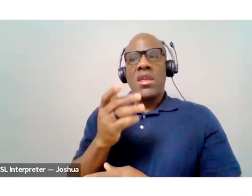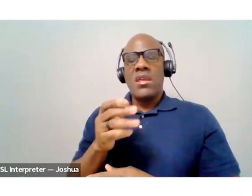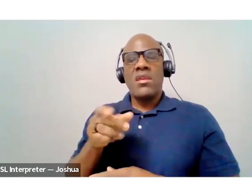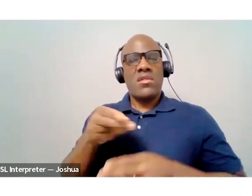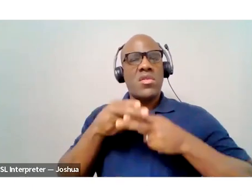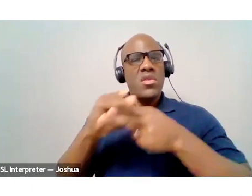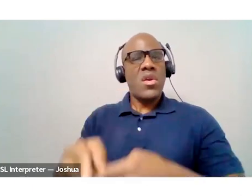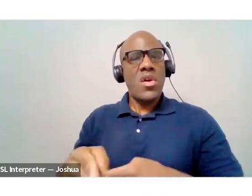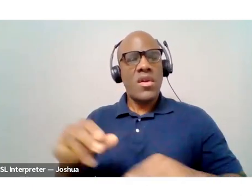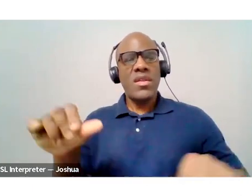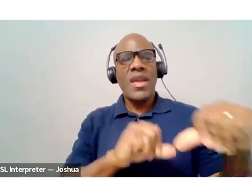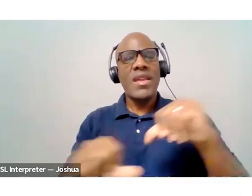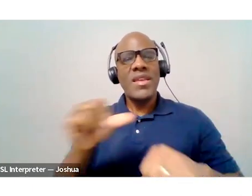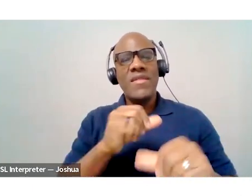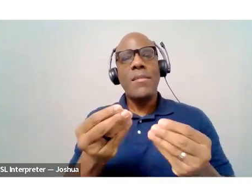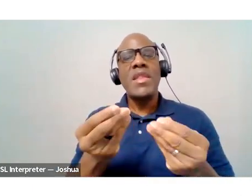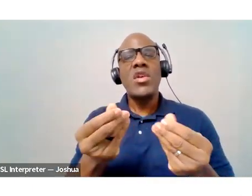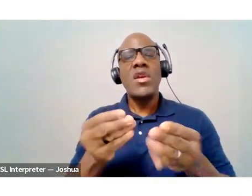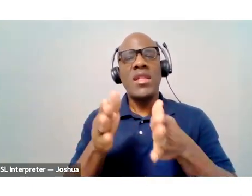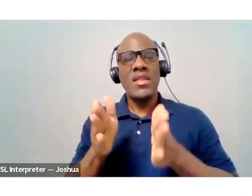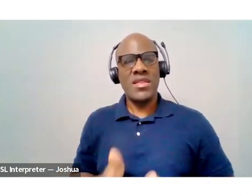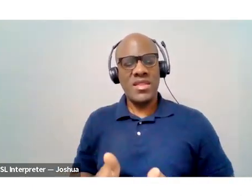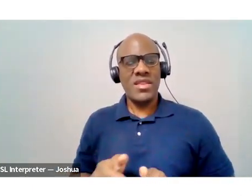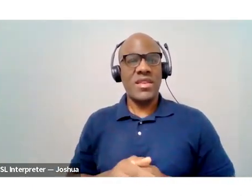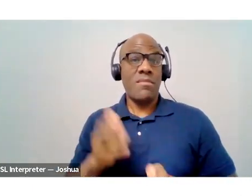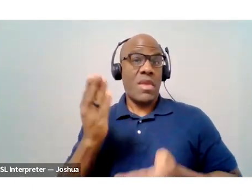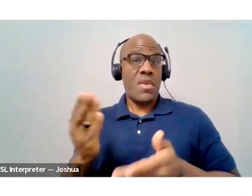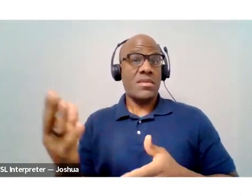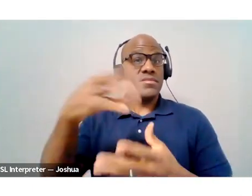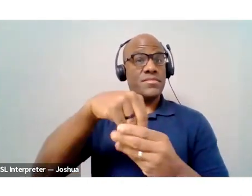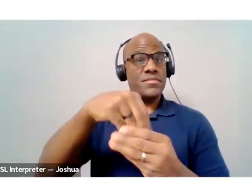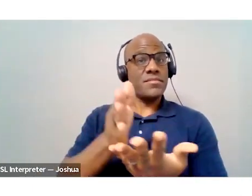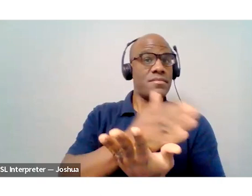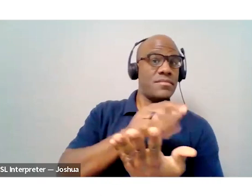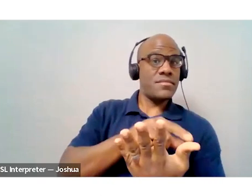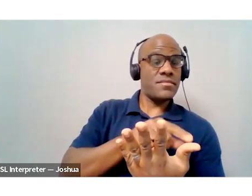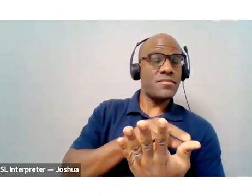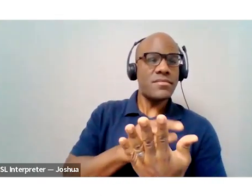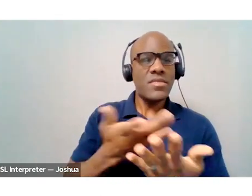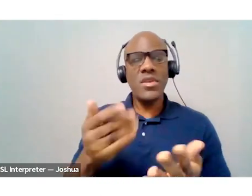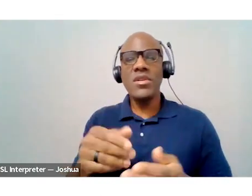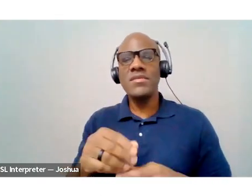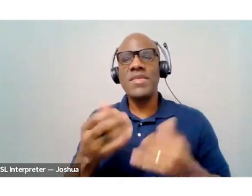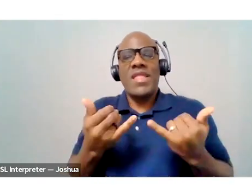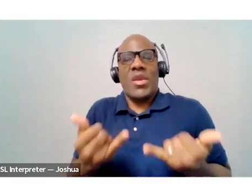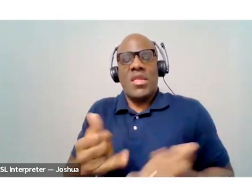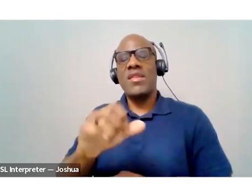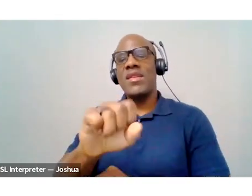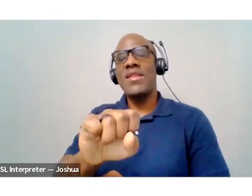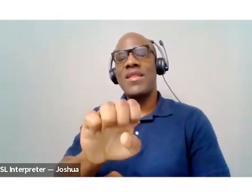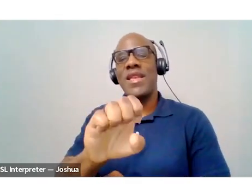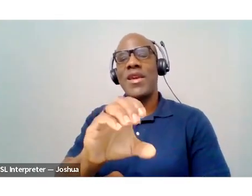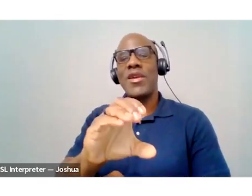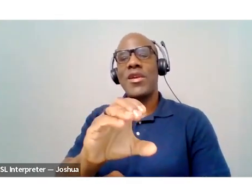Scientific materialists, they might be in this category. Secularism might be in this category, but that's a more complicated